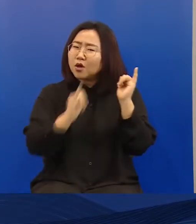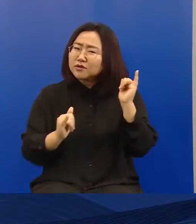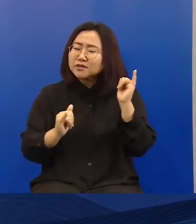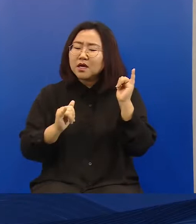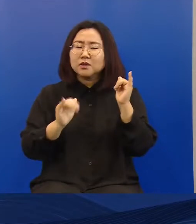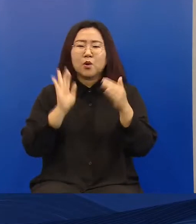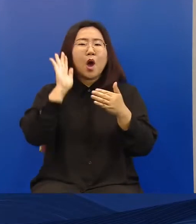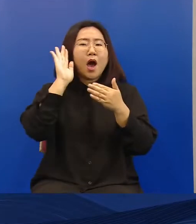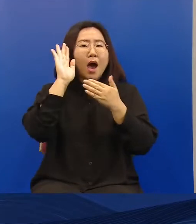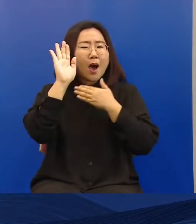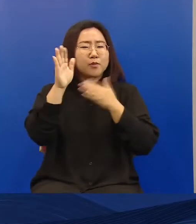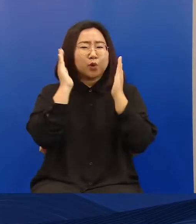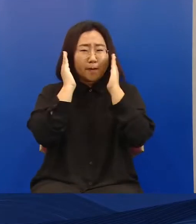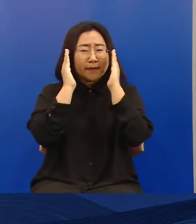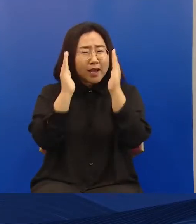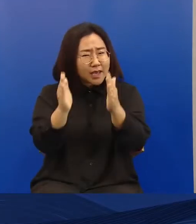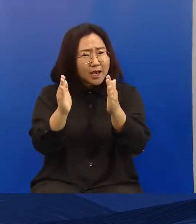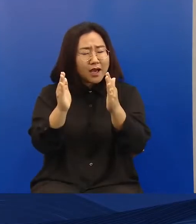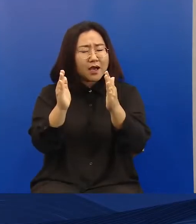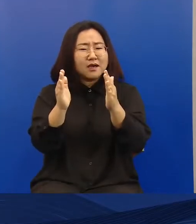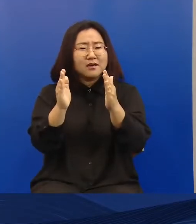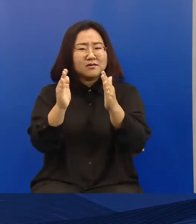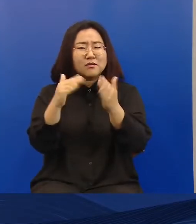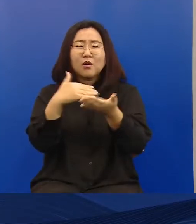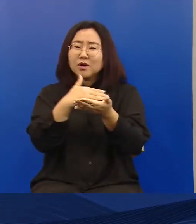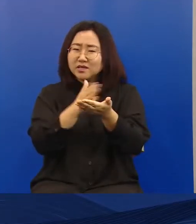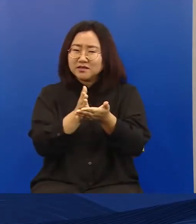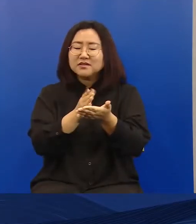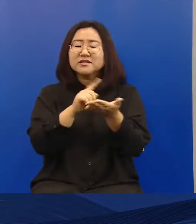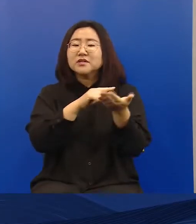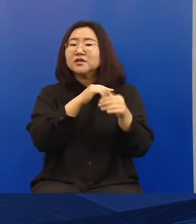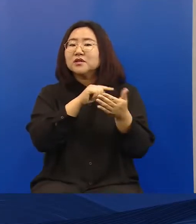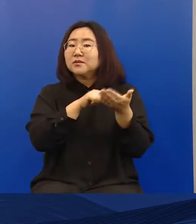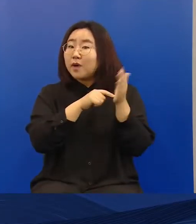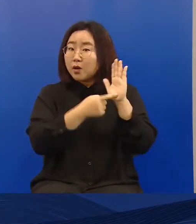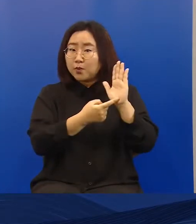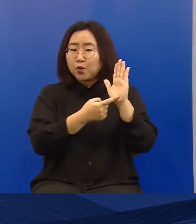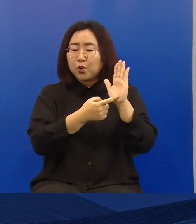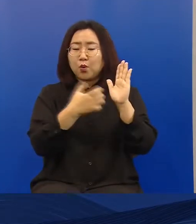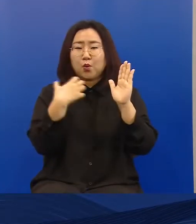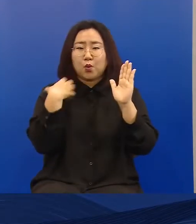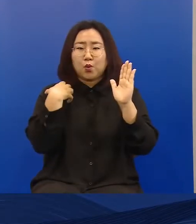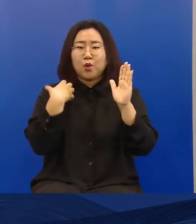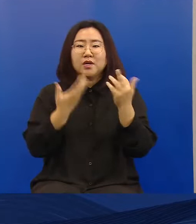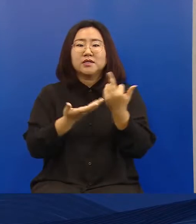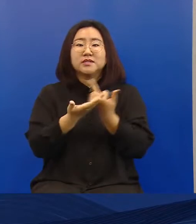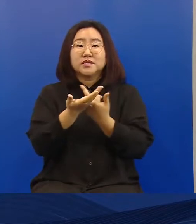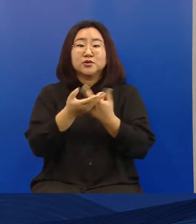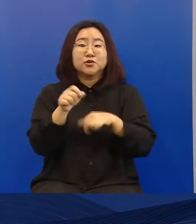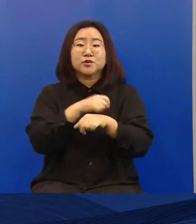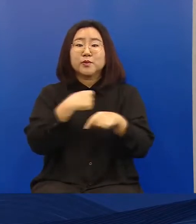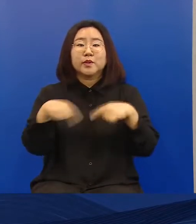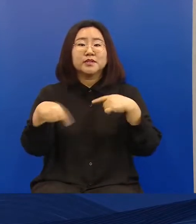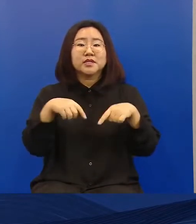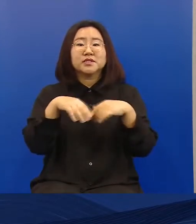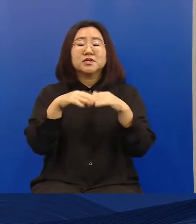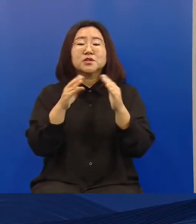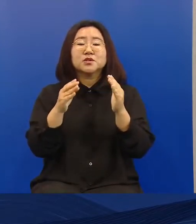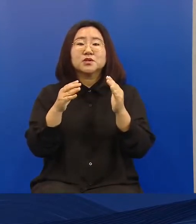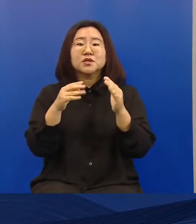language interpretation service, and how to lead the public sign language interpretation in the future. The speaker